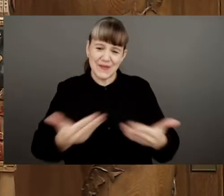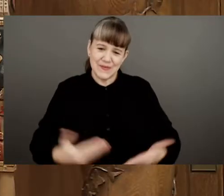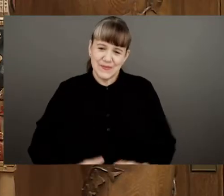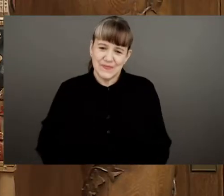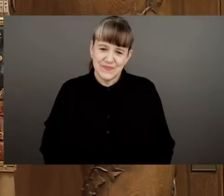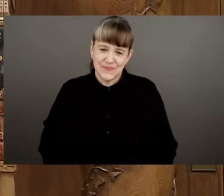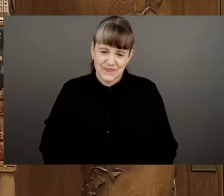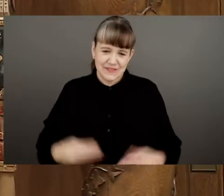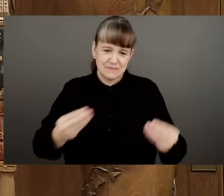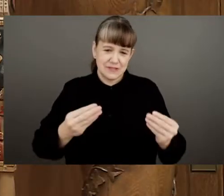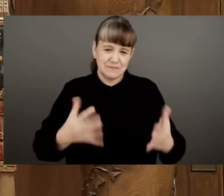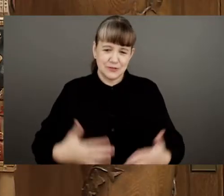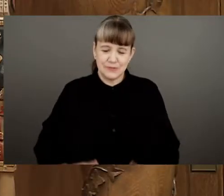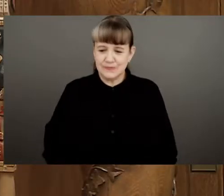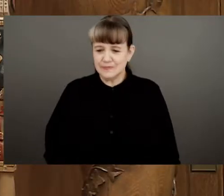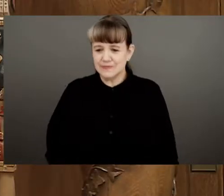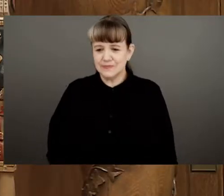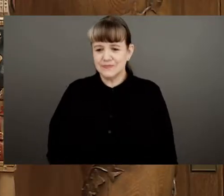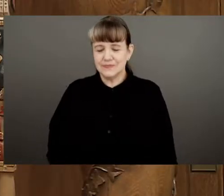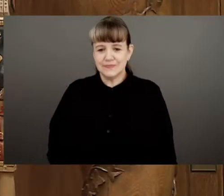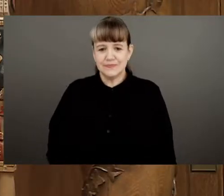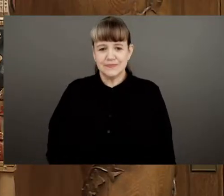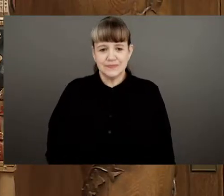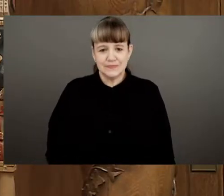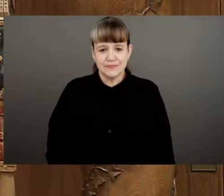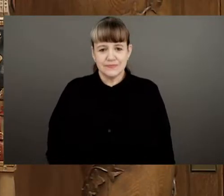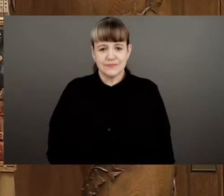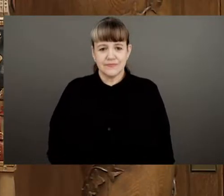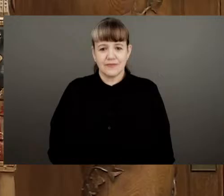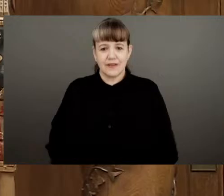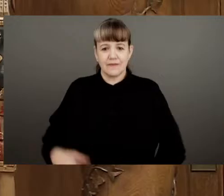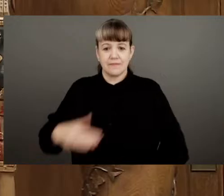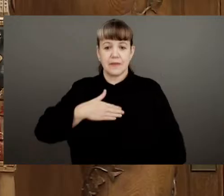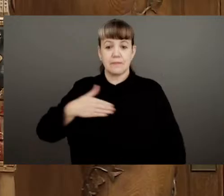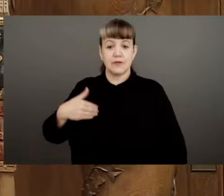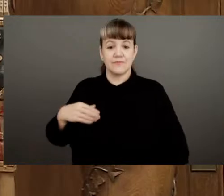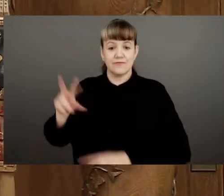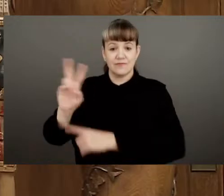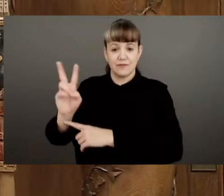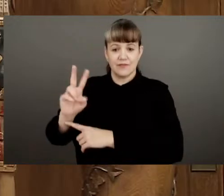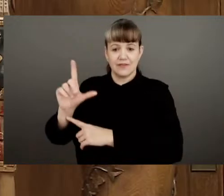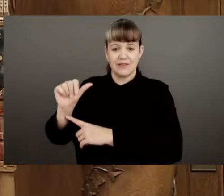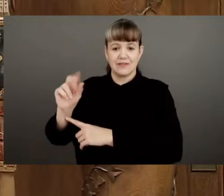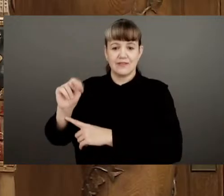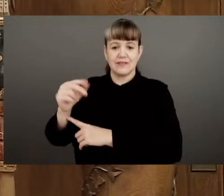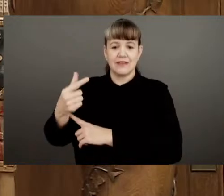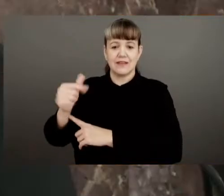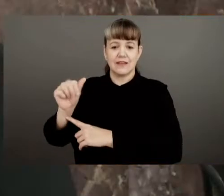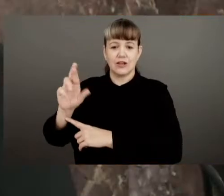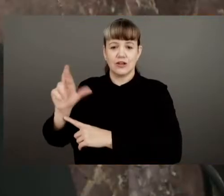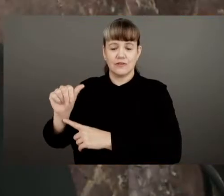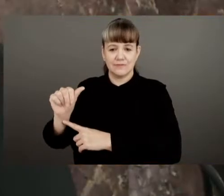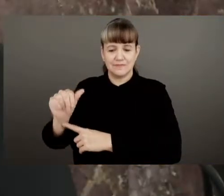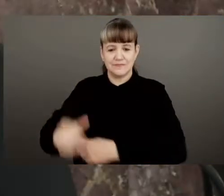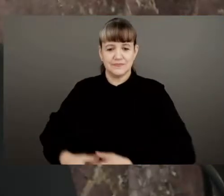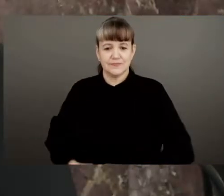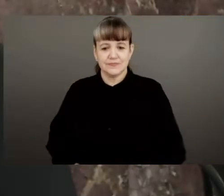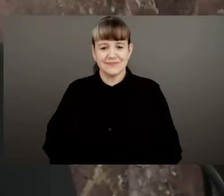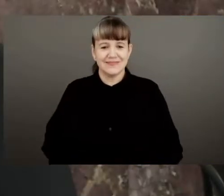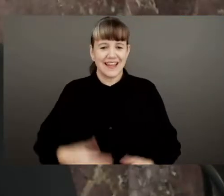Member for Vancouver Langara. Thank you, Honourable Speaker. From October to